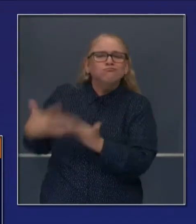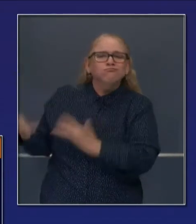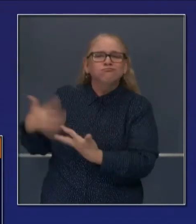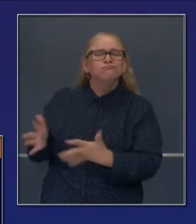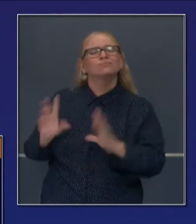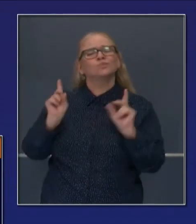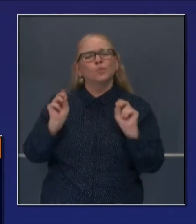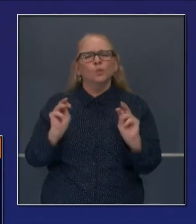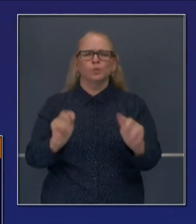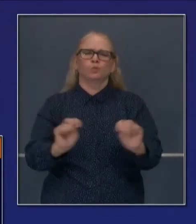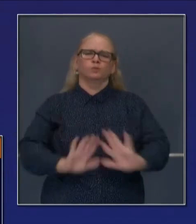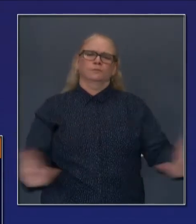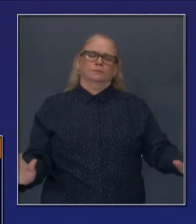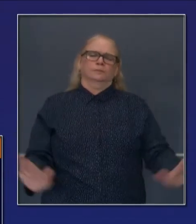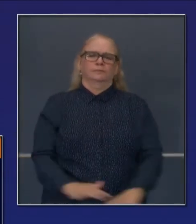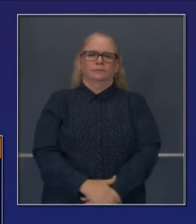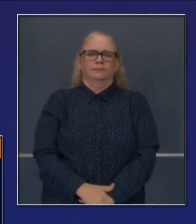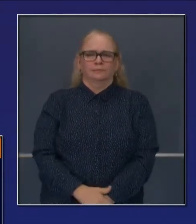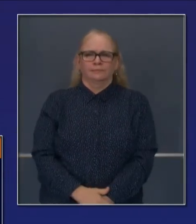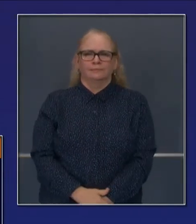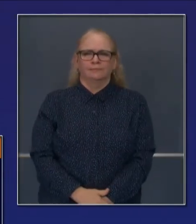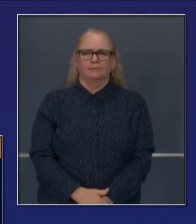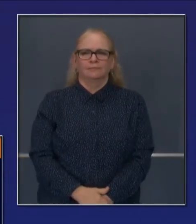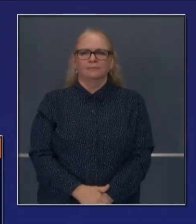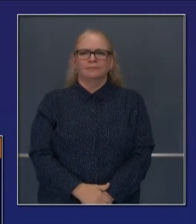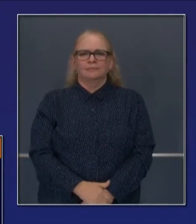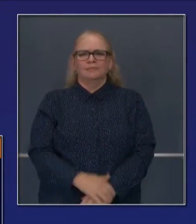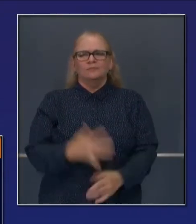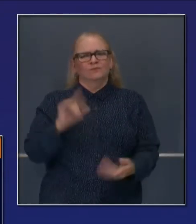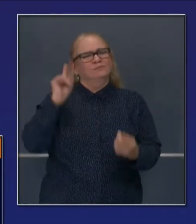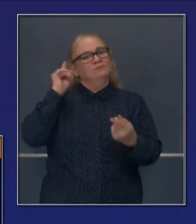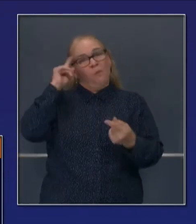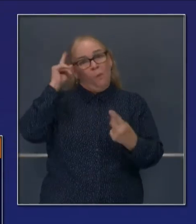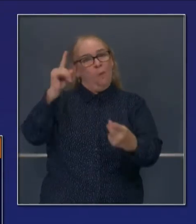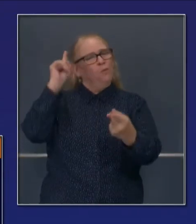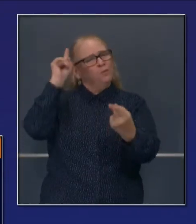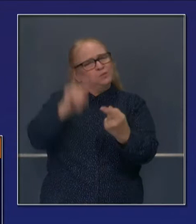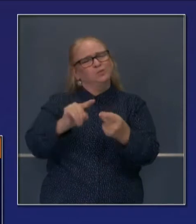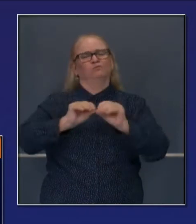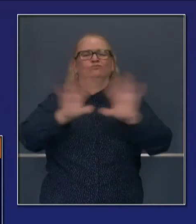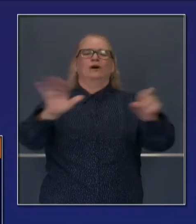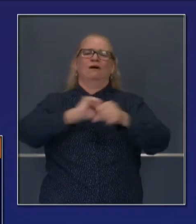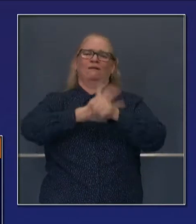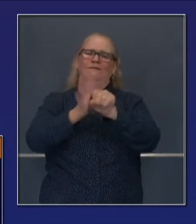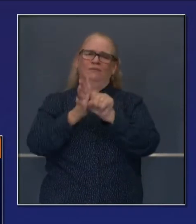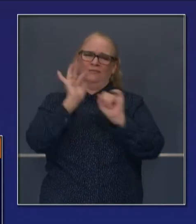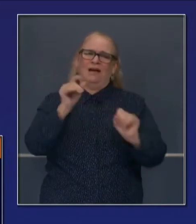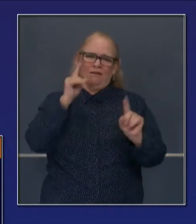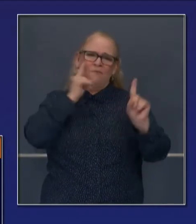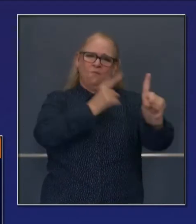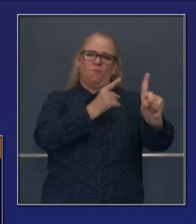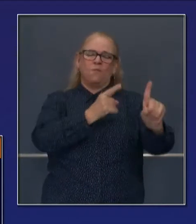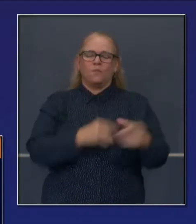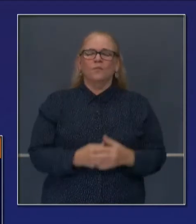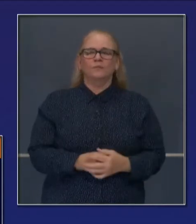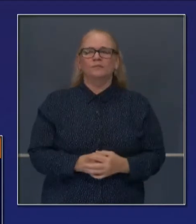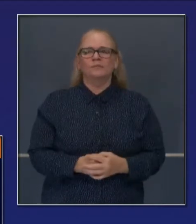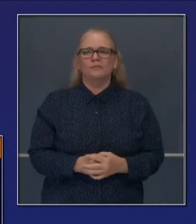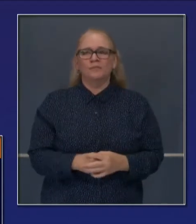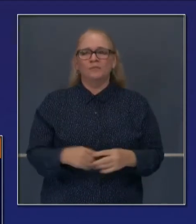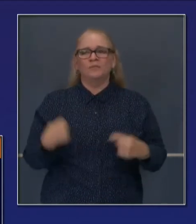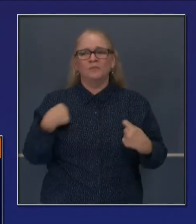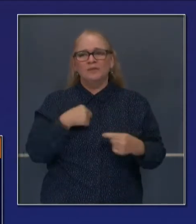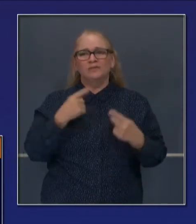your hands and the like to mitigate the spread and transmission of this virus. As we open up more sectors